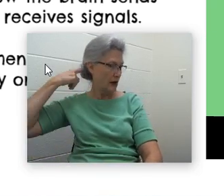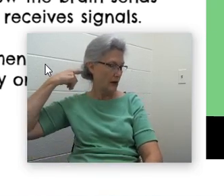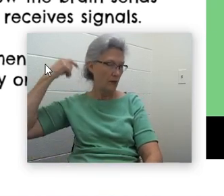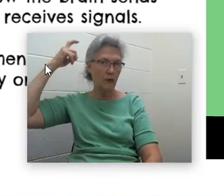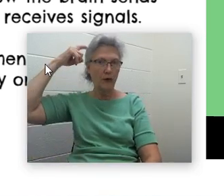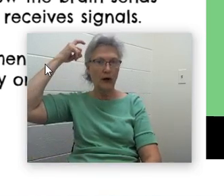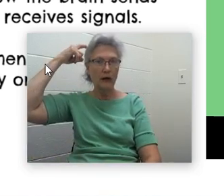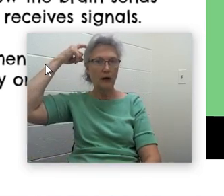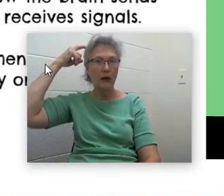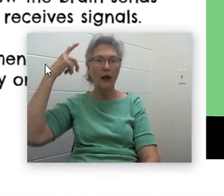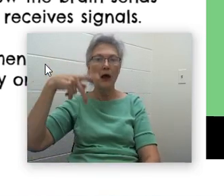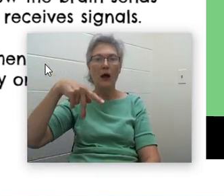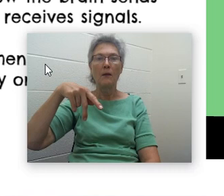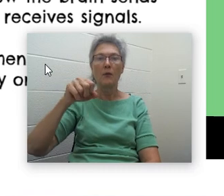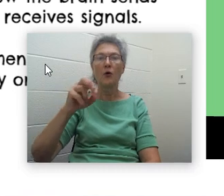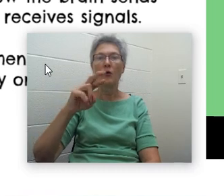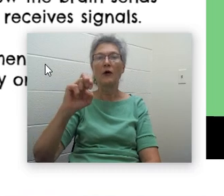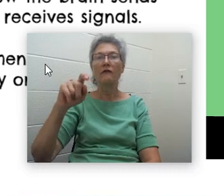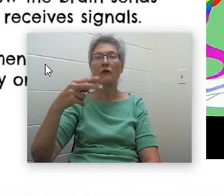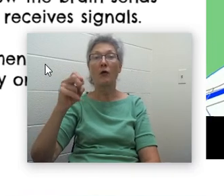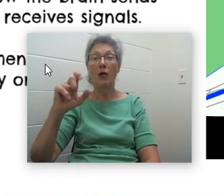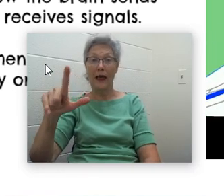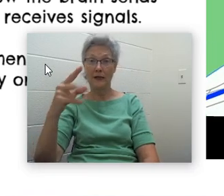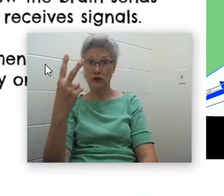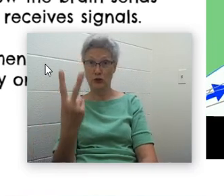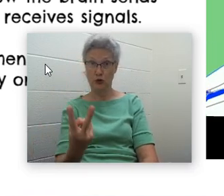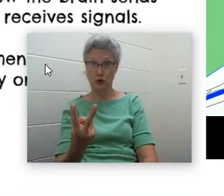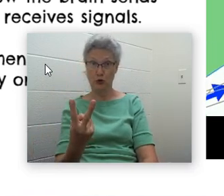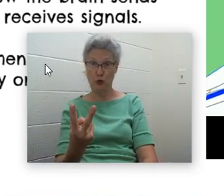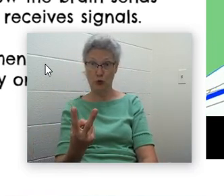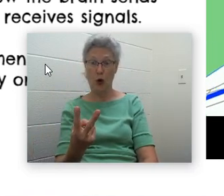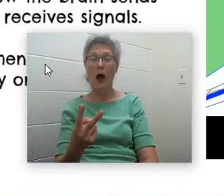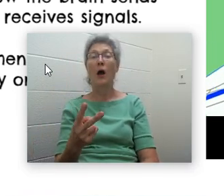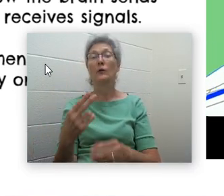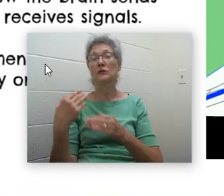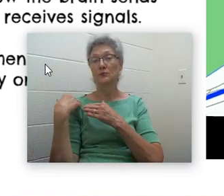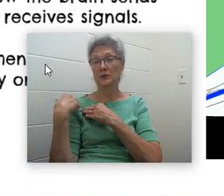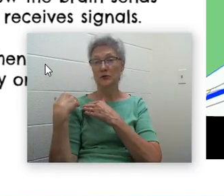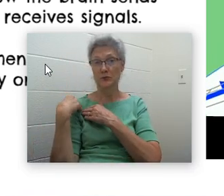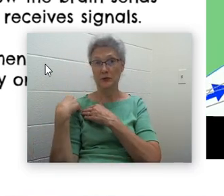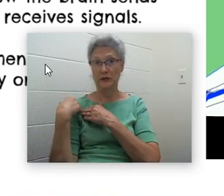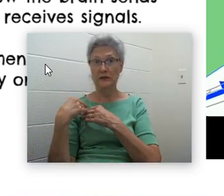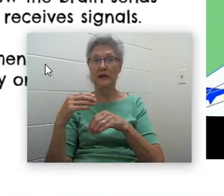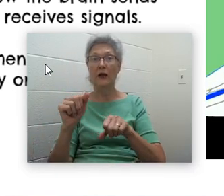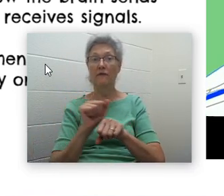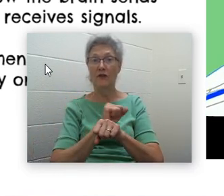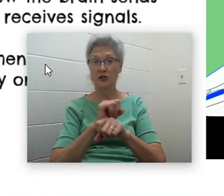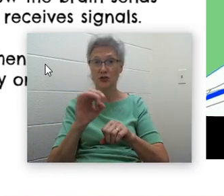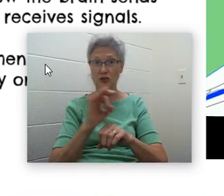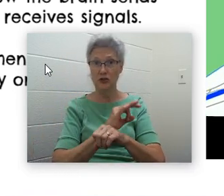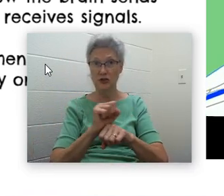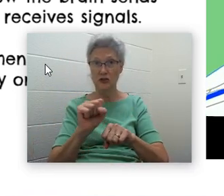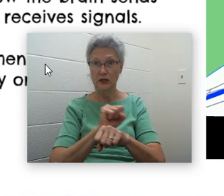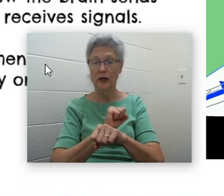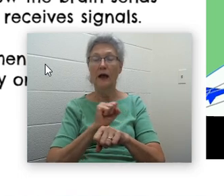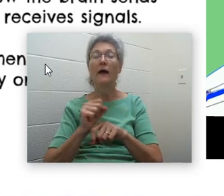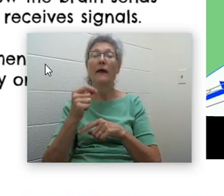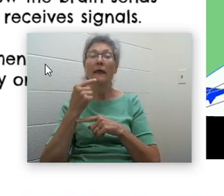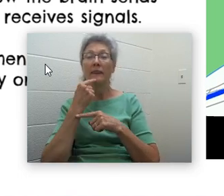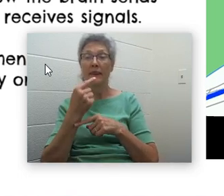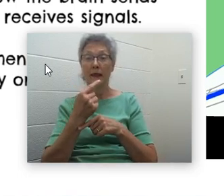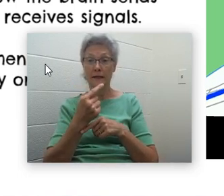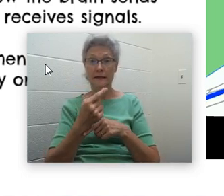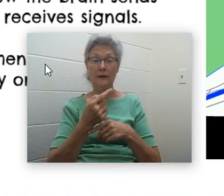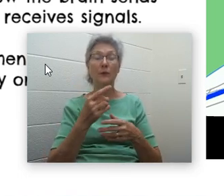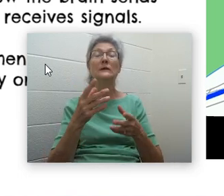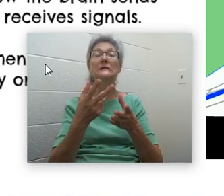The peripheral nervous system has two functions. Some of the nerves receive information when we taste something. These messages